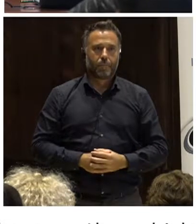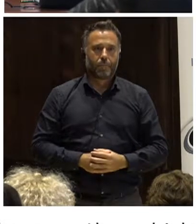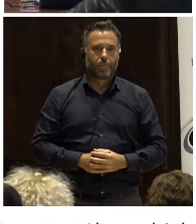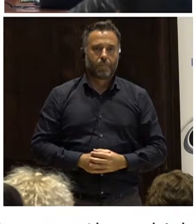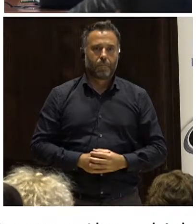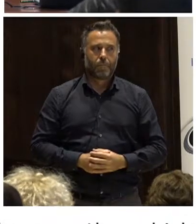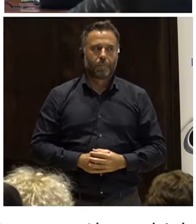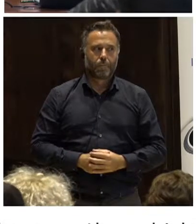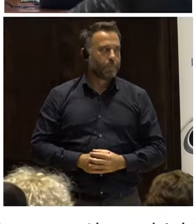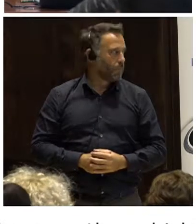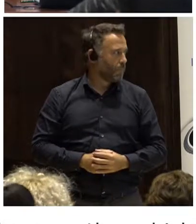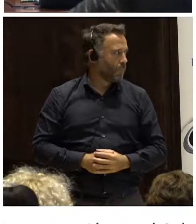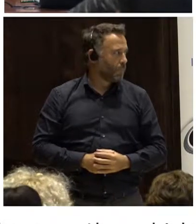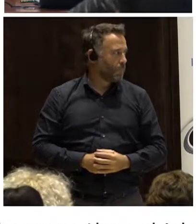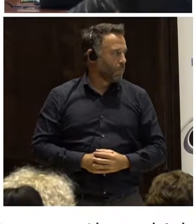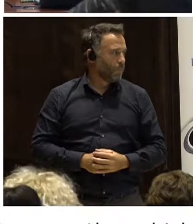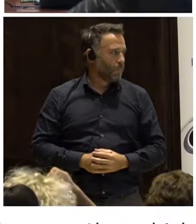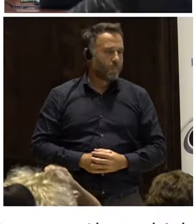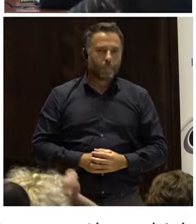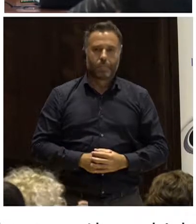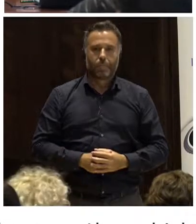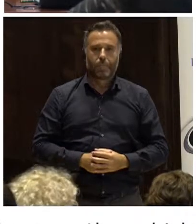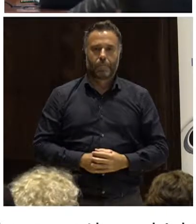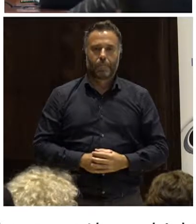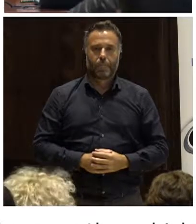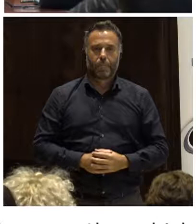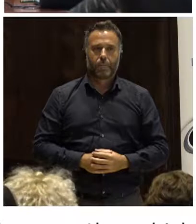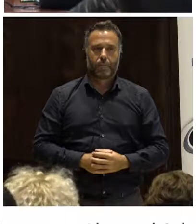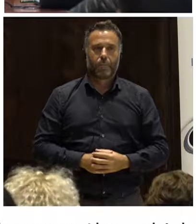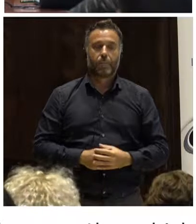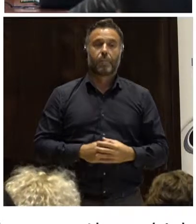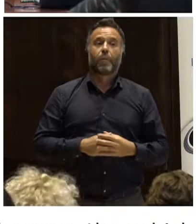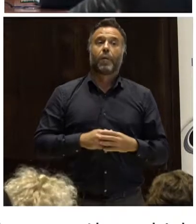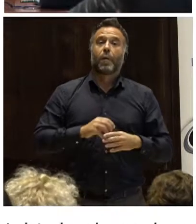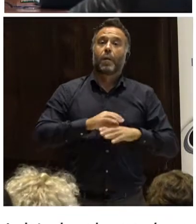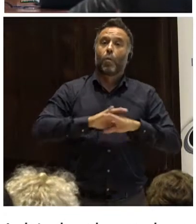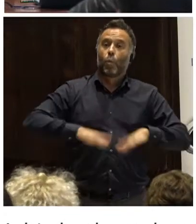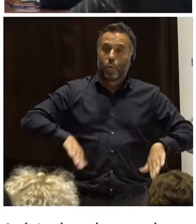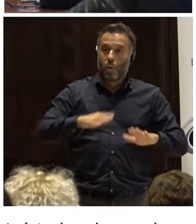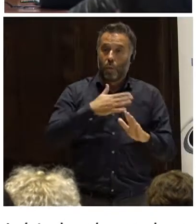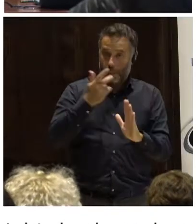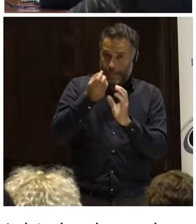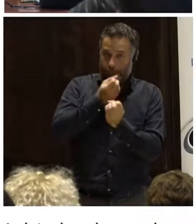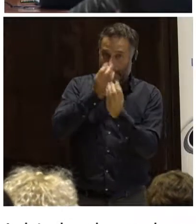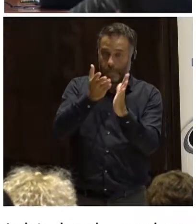Wait, no. So finally, I just want to